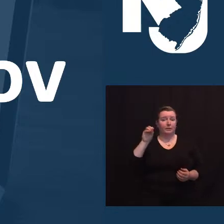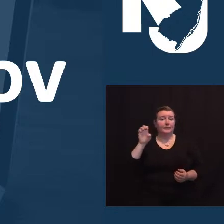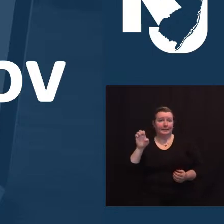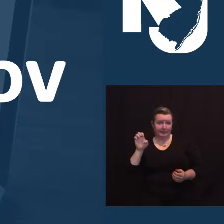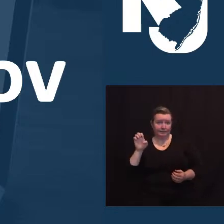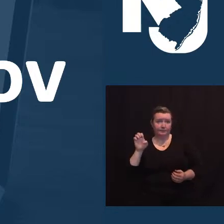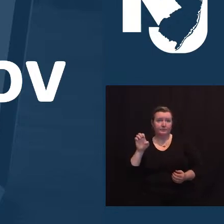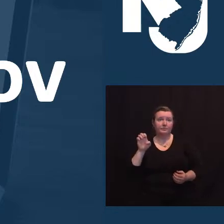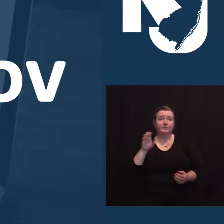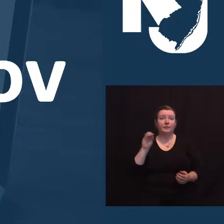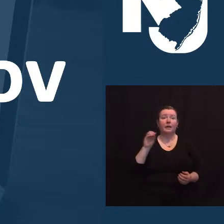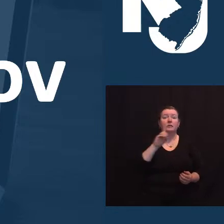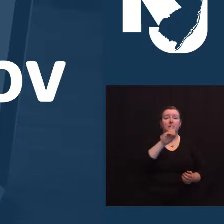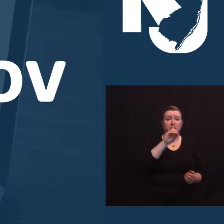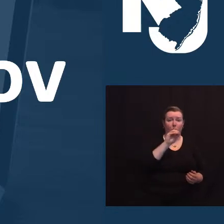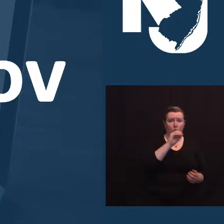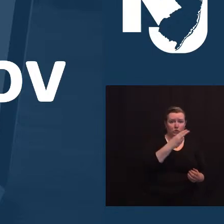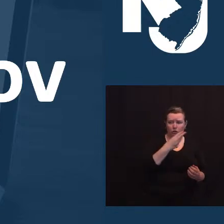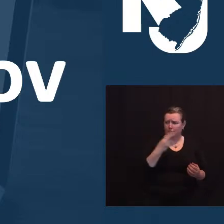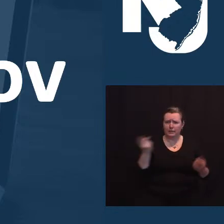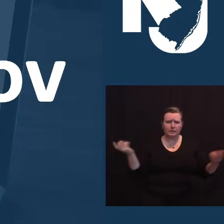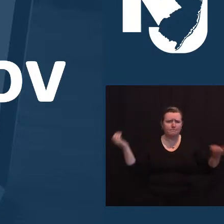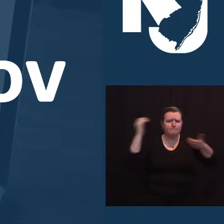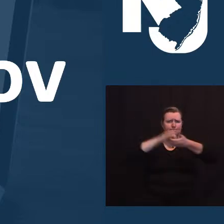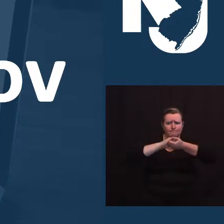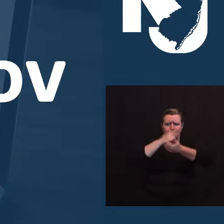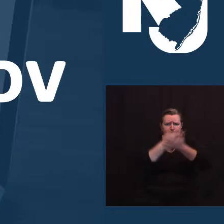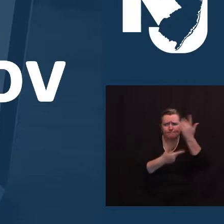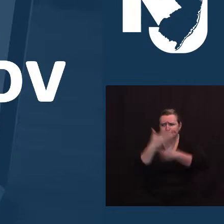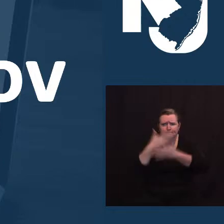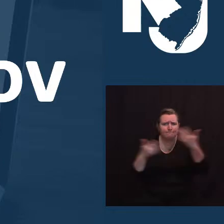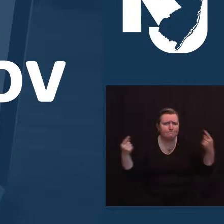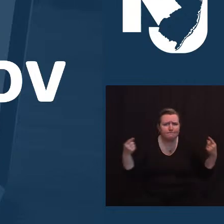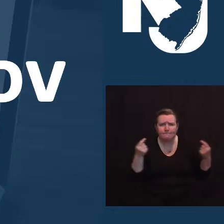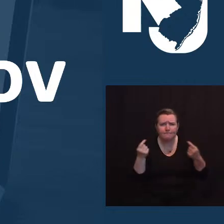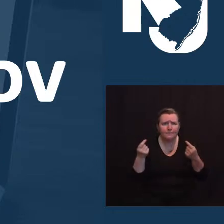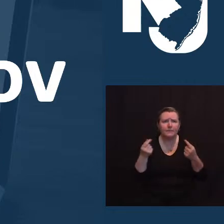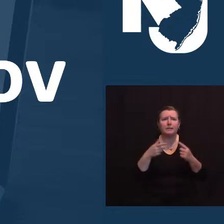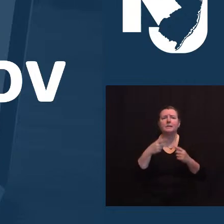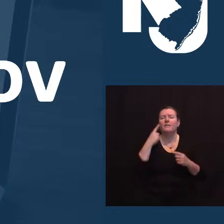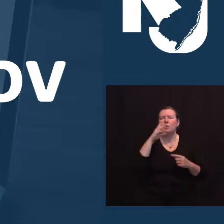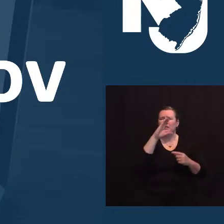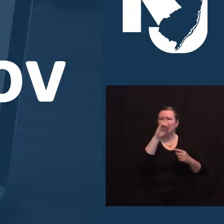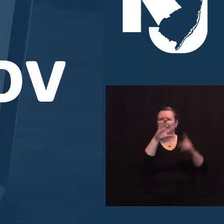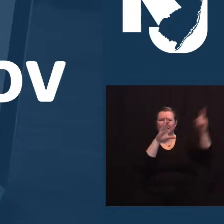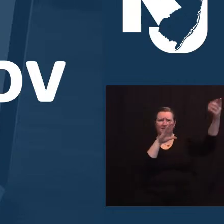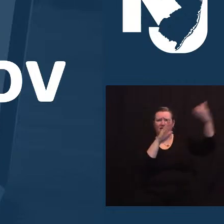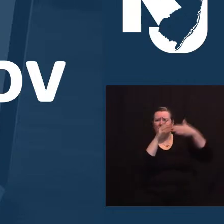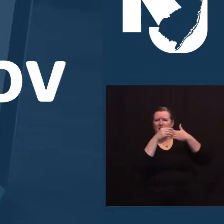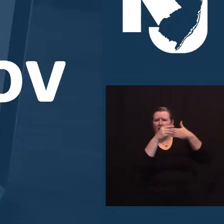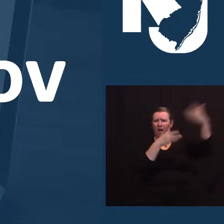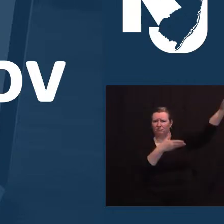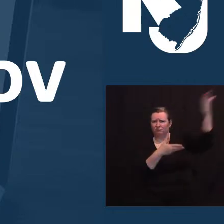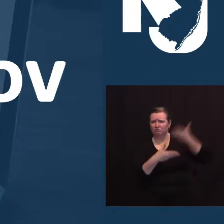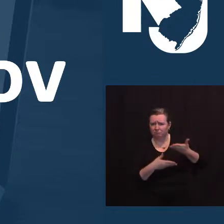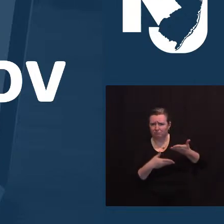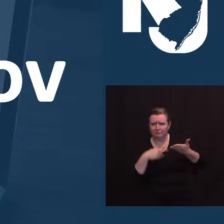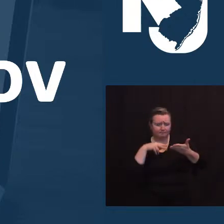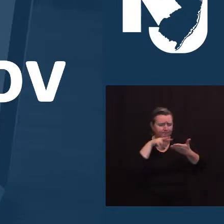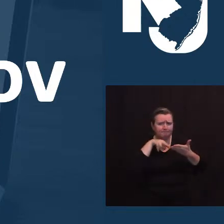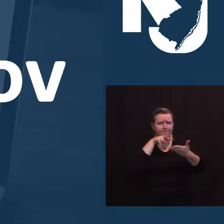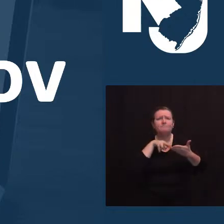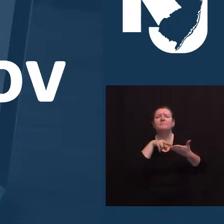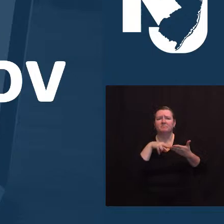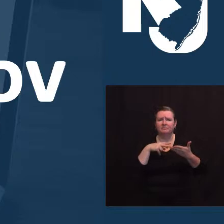reviewing the latest CDC guidance with regard to classroom configurations as our schools